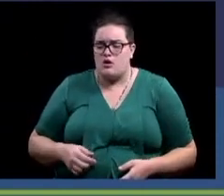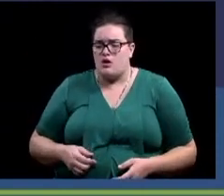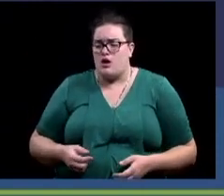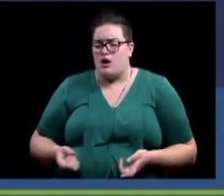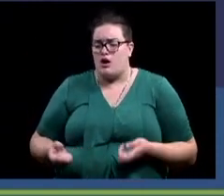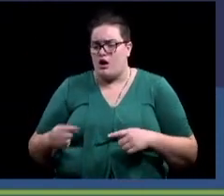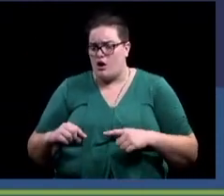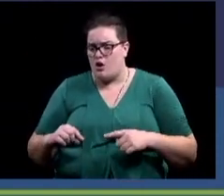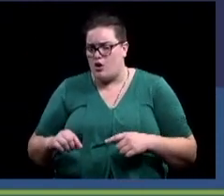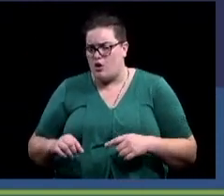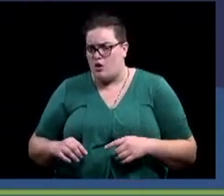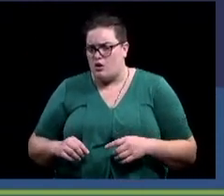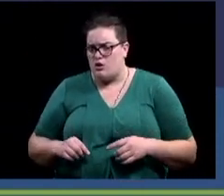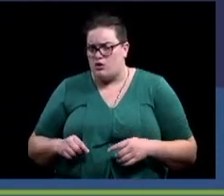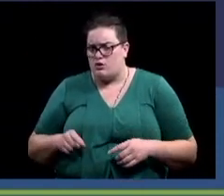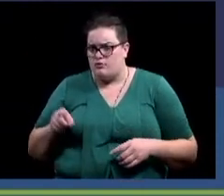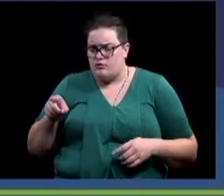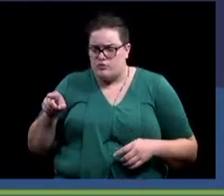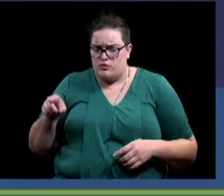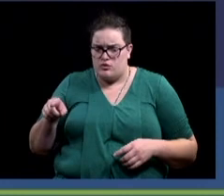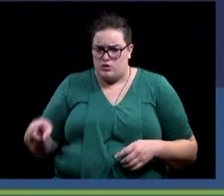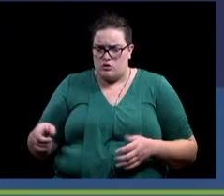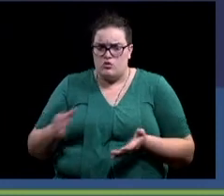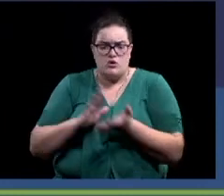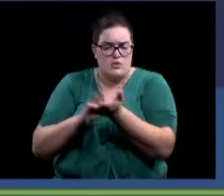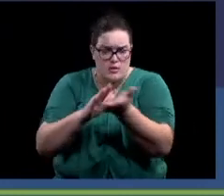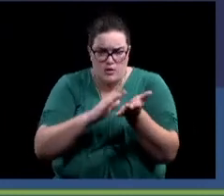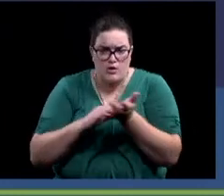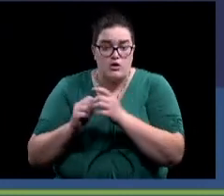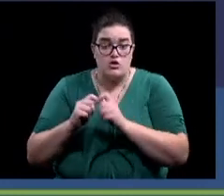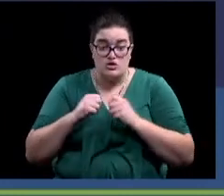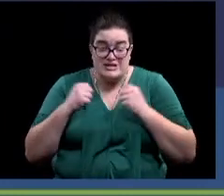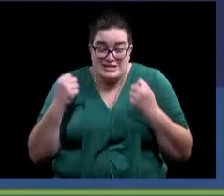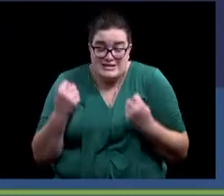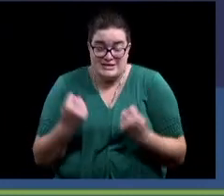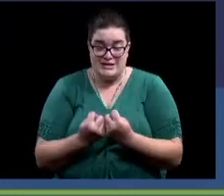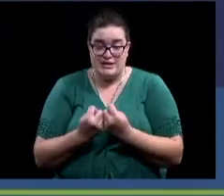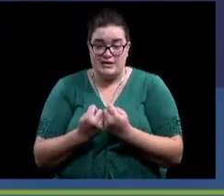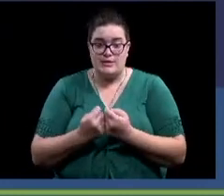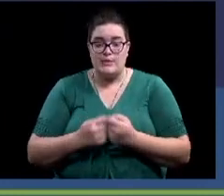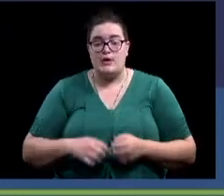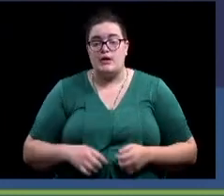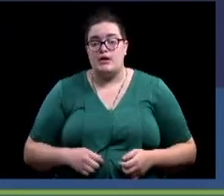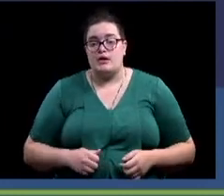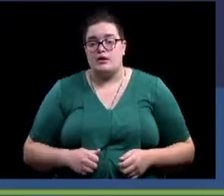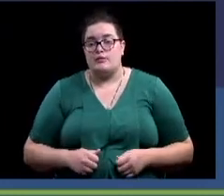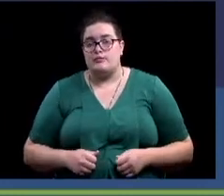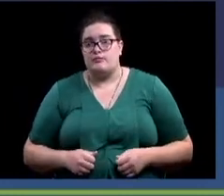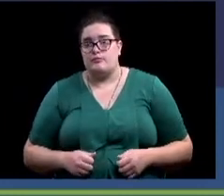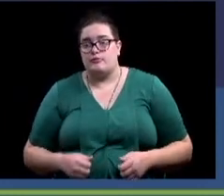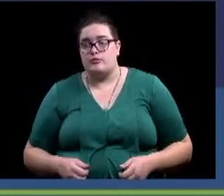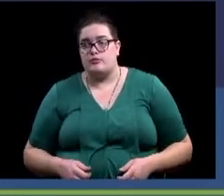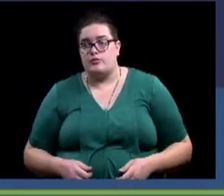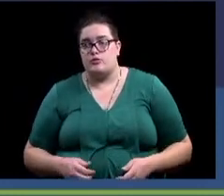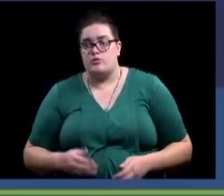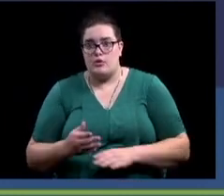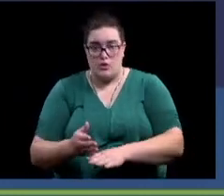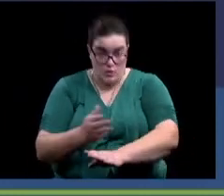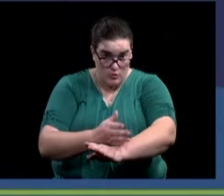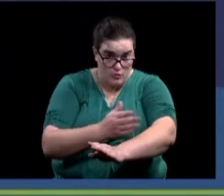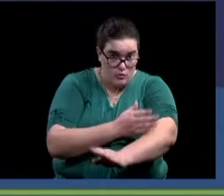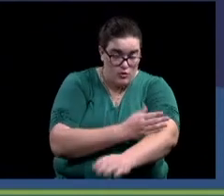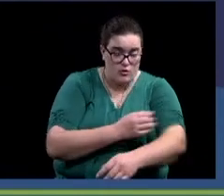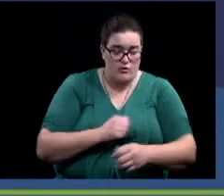make us better and to better serve our community, and that the people that serve underneath you are falling in line with that. So I really